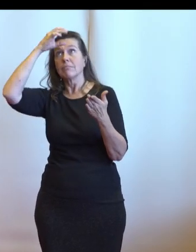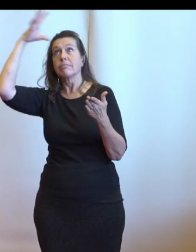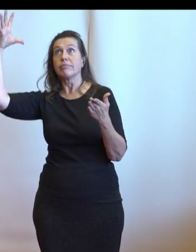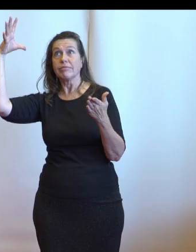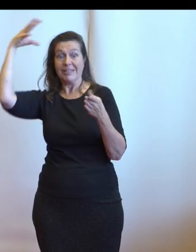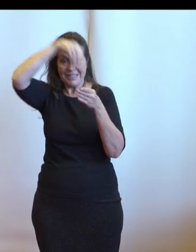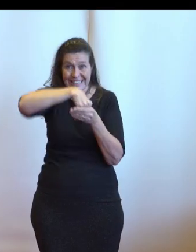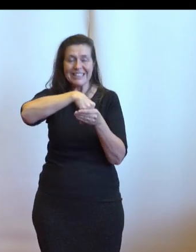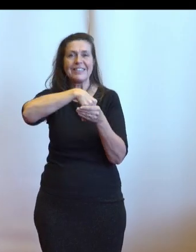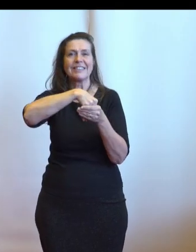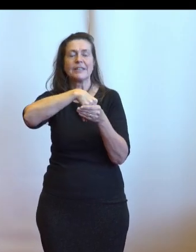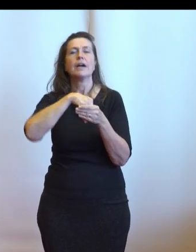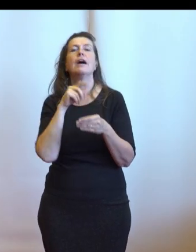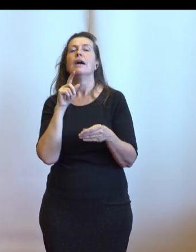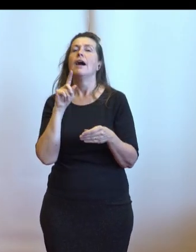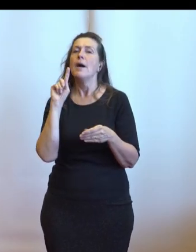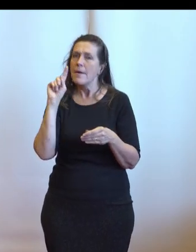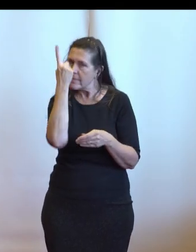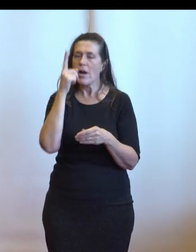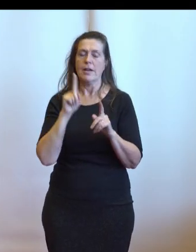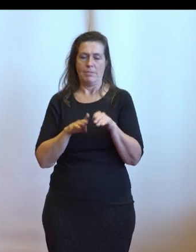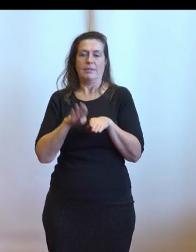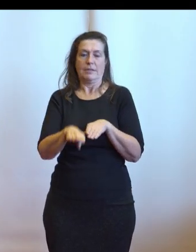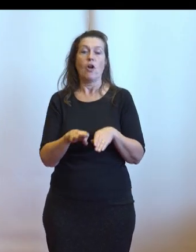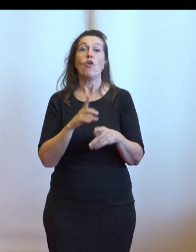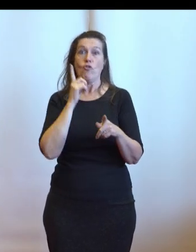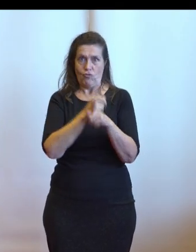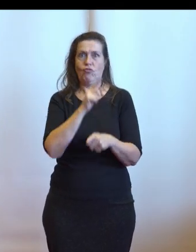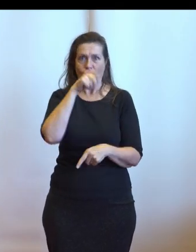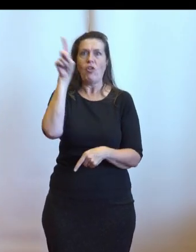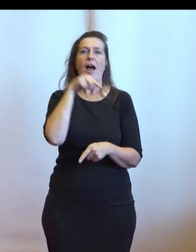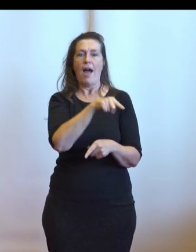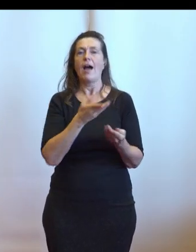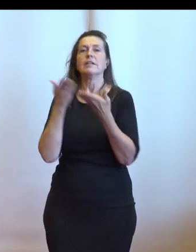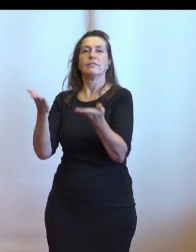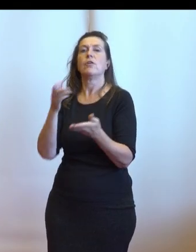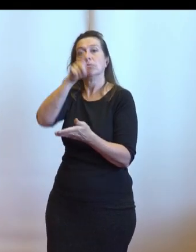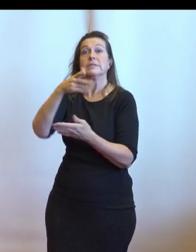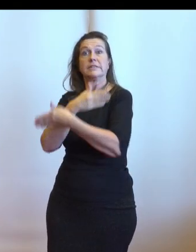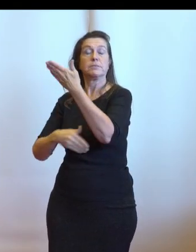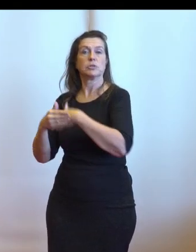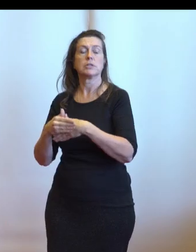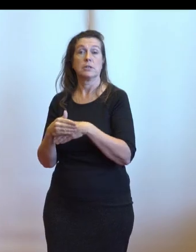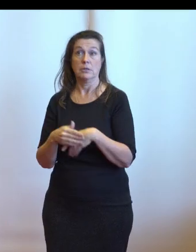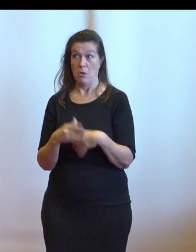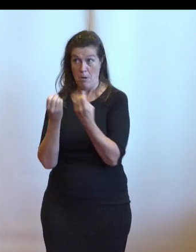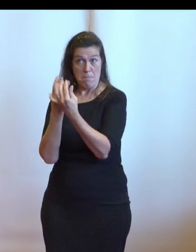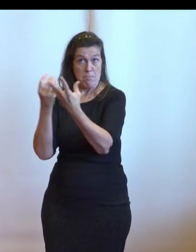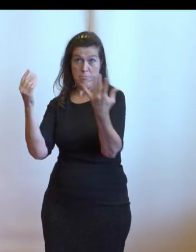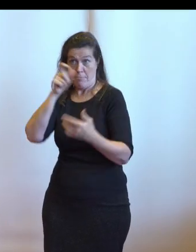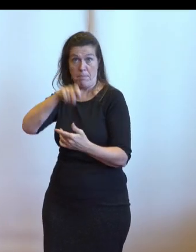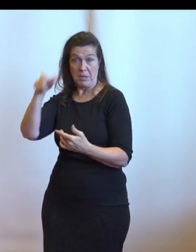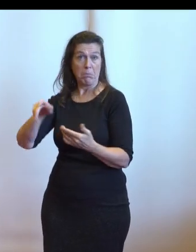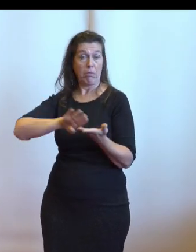Accessibility is often associated with getting it right for people with disabilities, and that's vital, not least because of the number of people we might